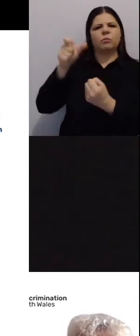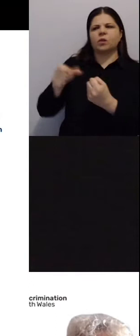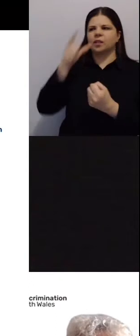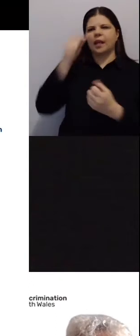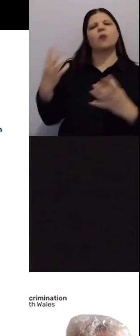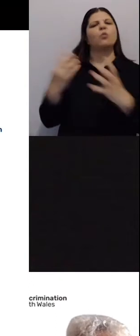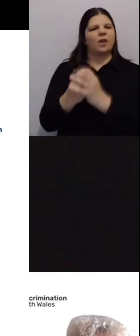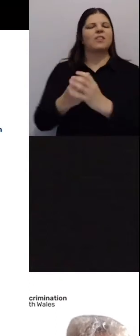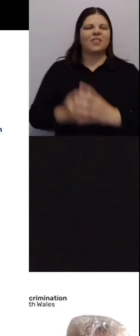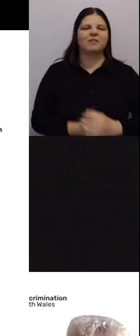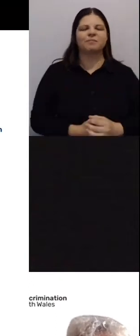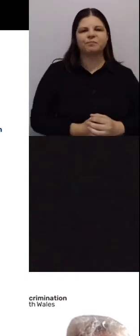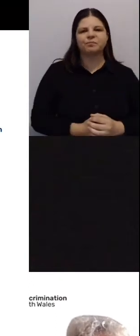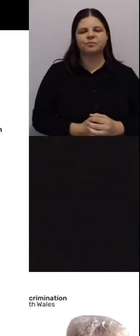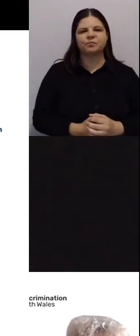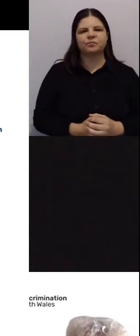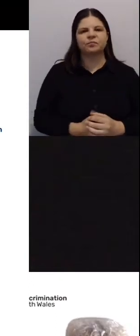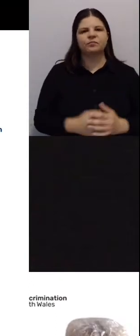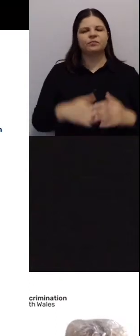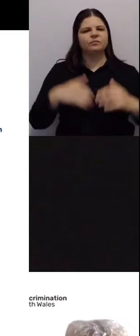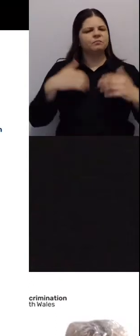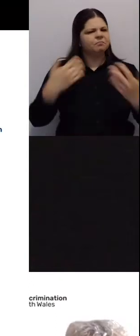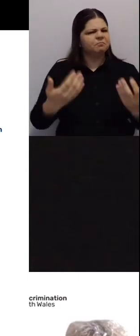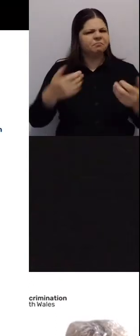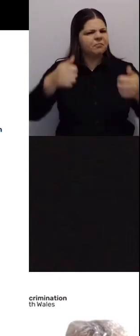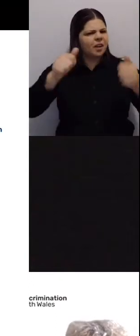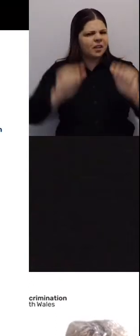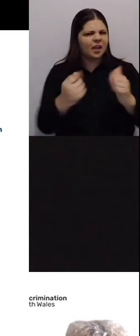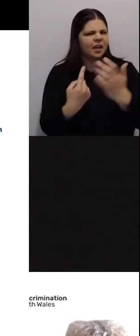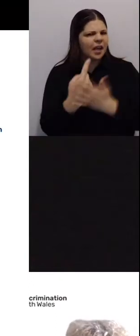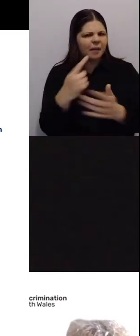What are some of the outcomes of conciliation?